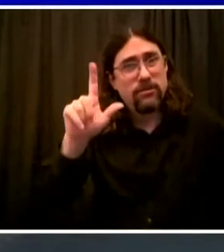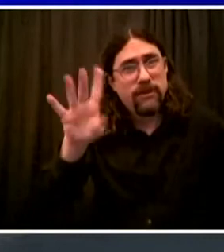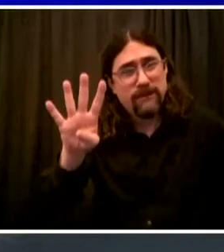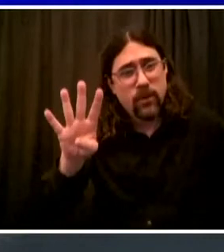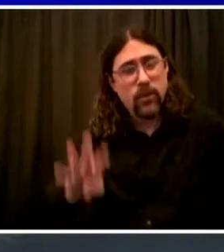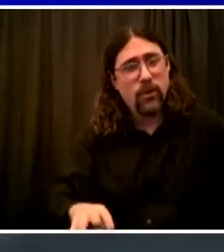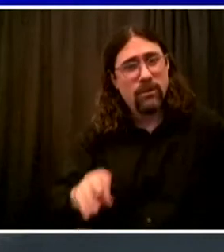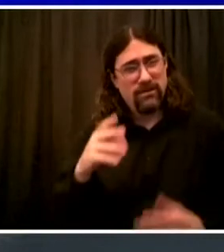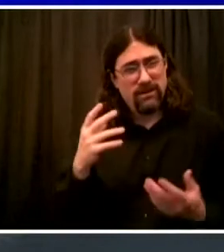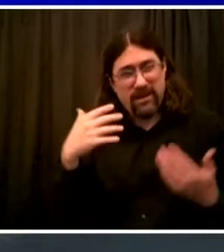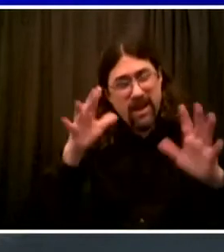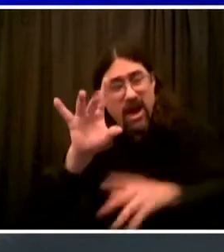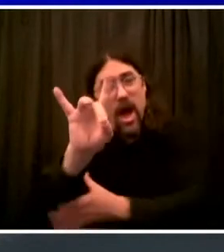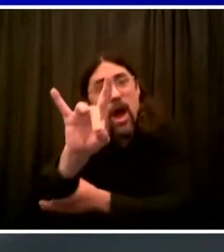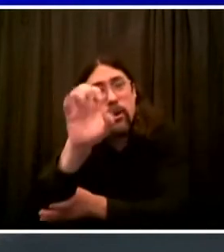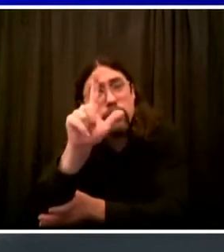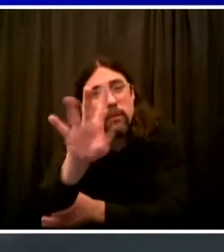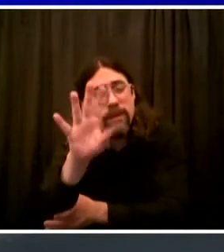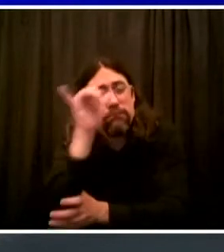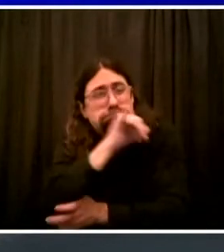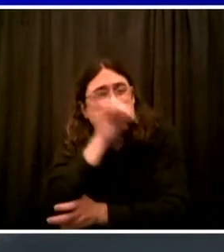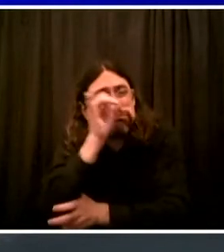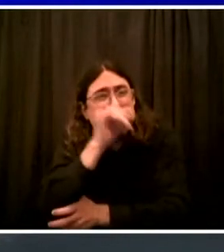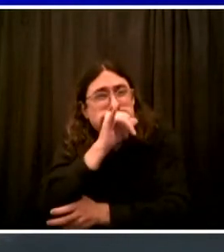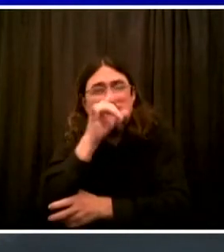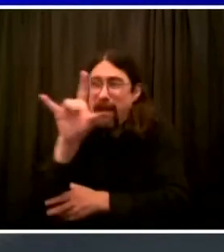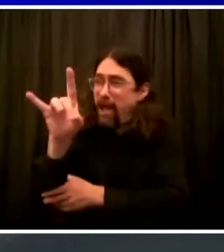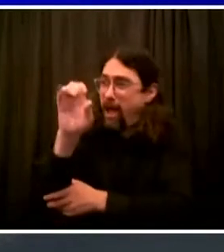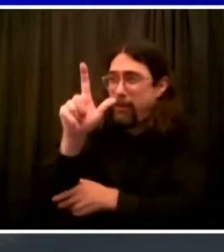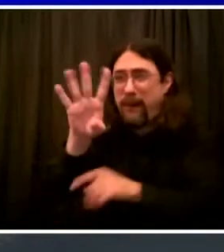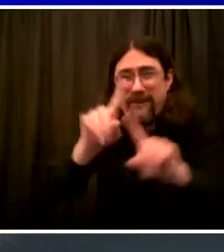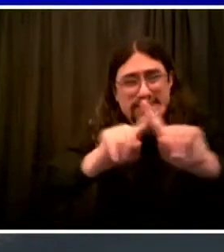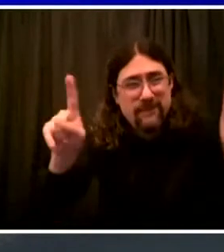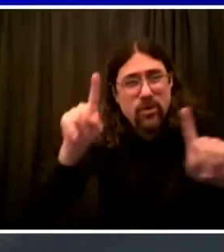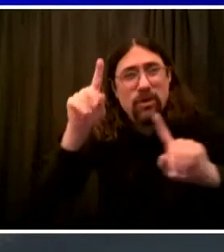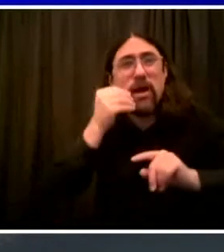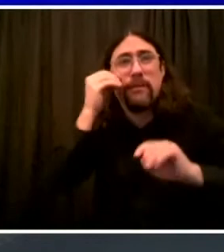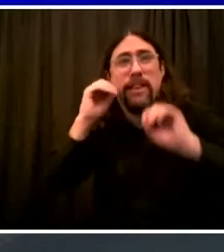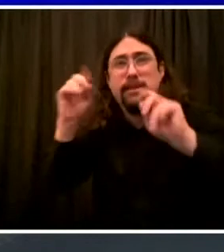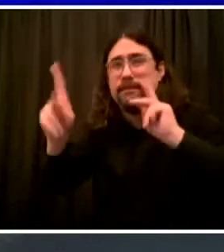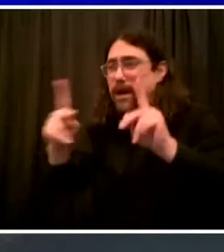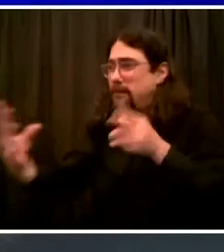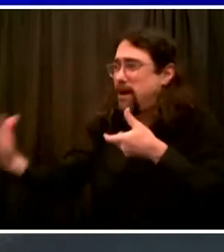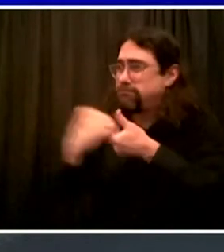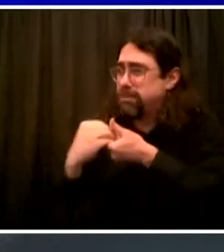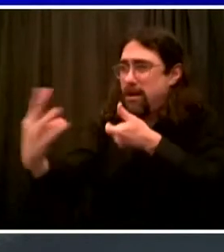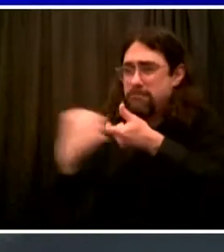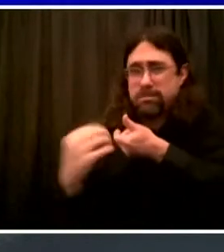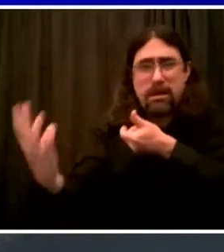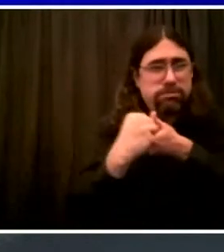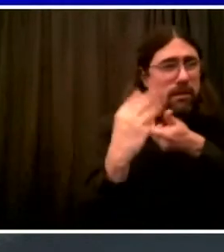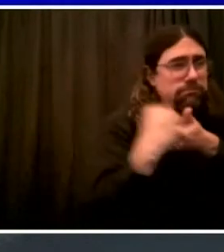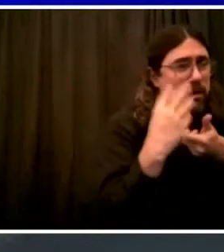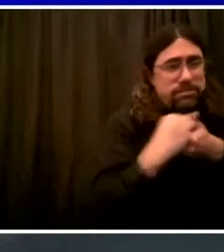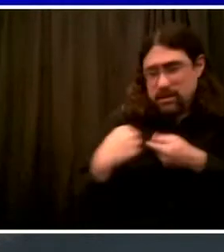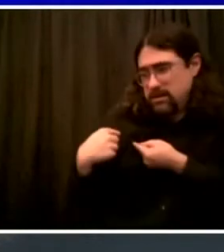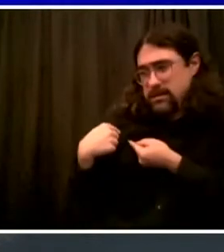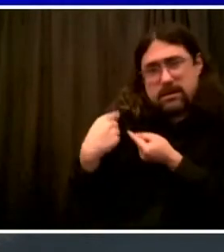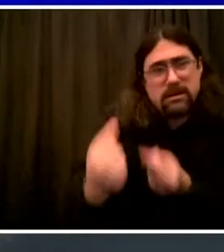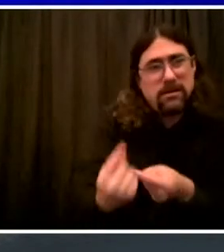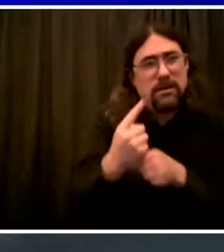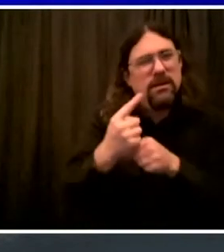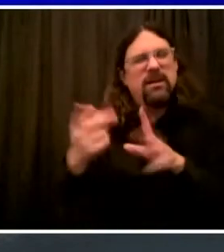that's a truly historic figure that says more and more of the homeless individuals are starting to experiment with what it would be like